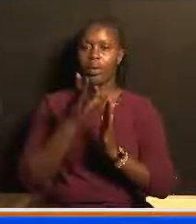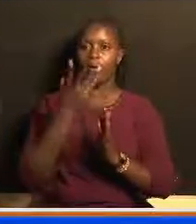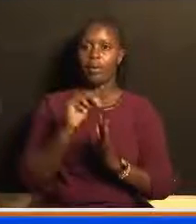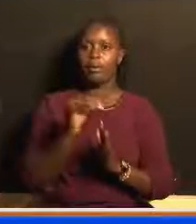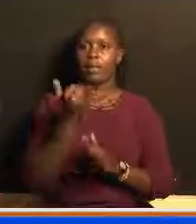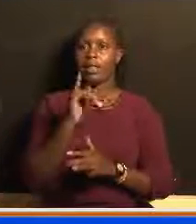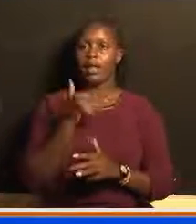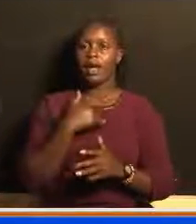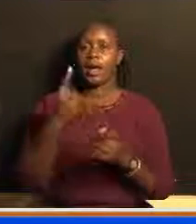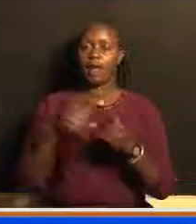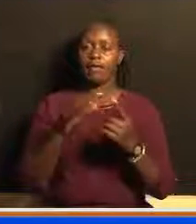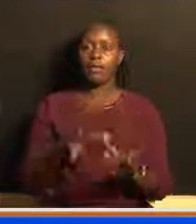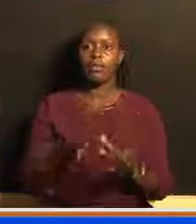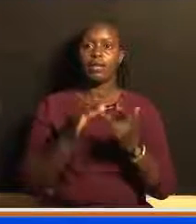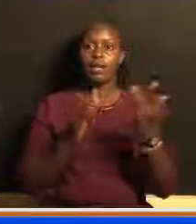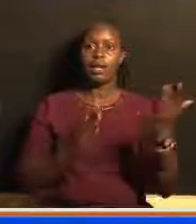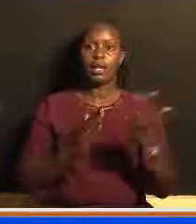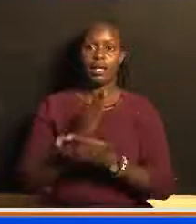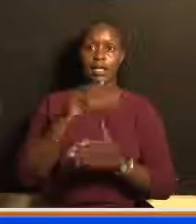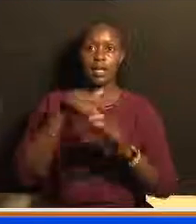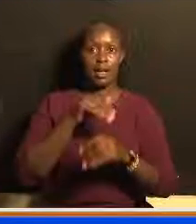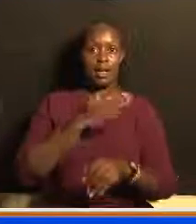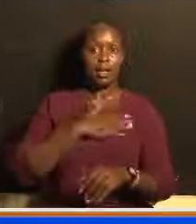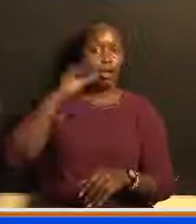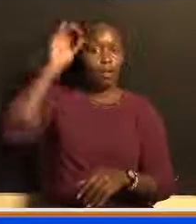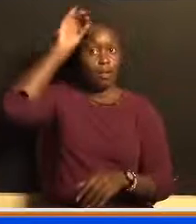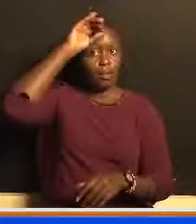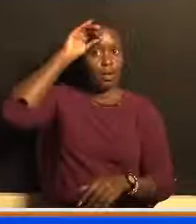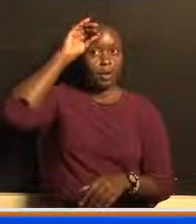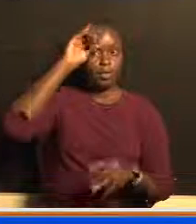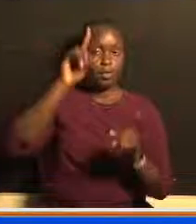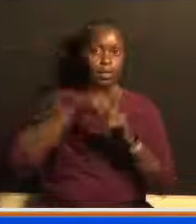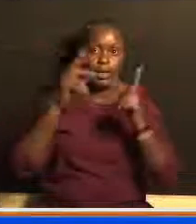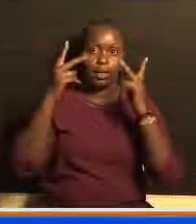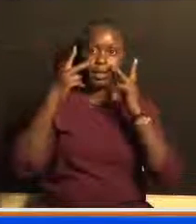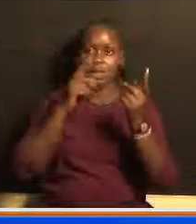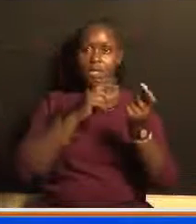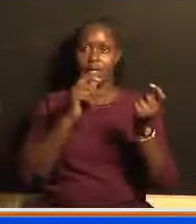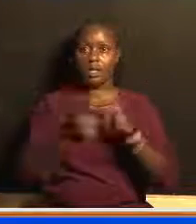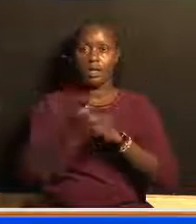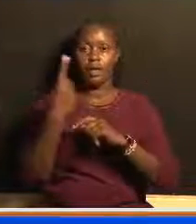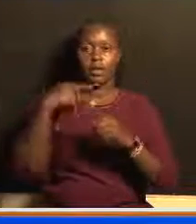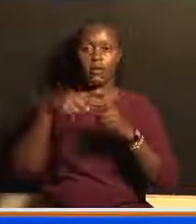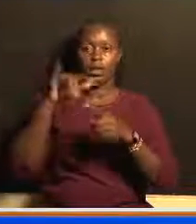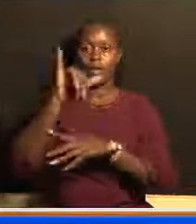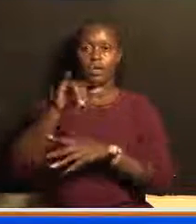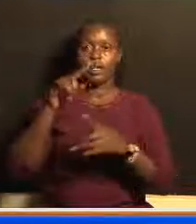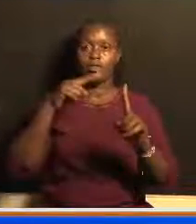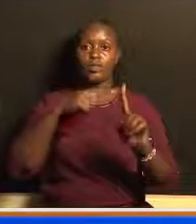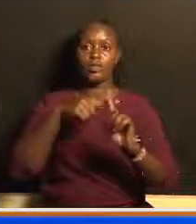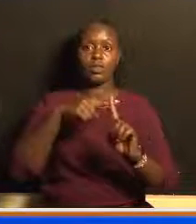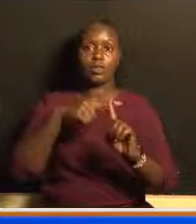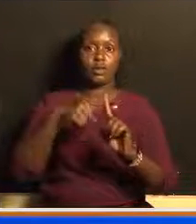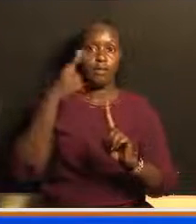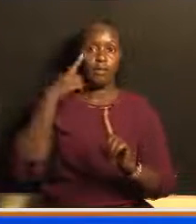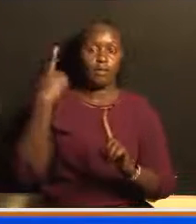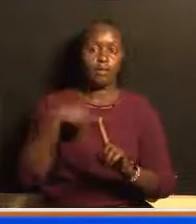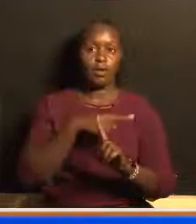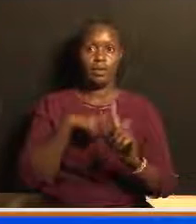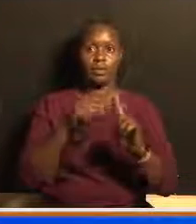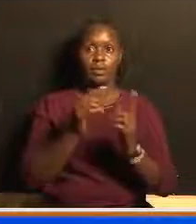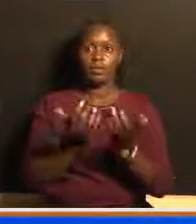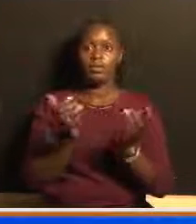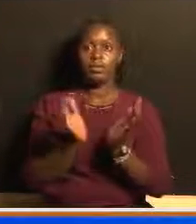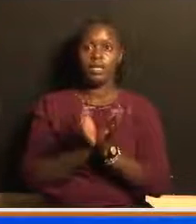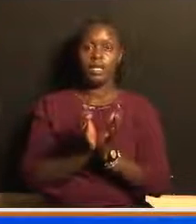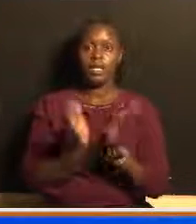They have their priorities right, in my opinion. And you could see that the turnover for the elections was really positive. So for us, like these general assemblies every